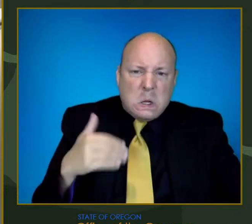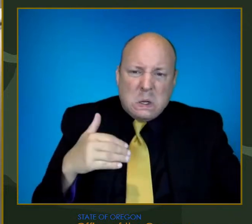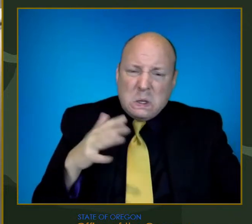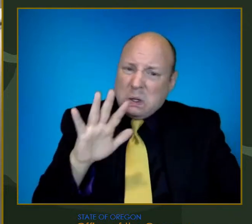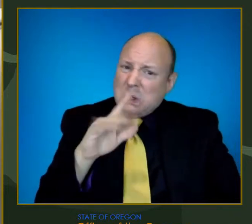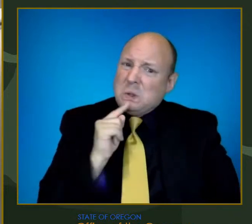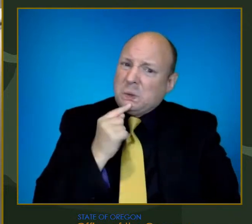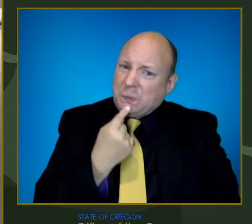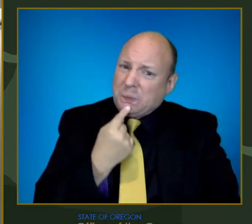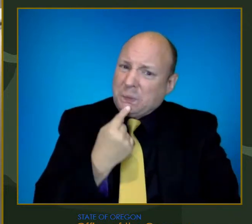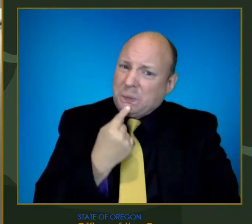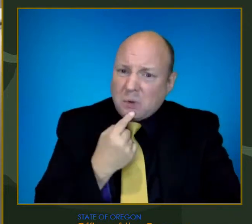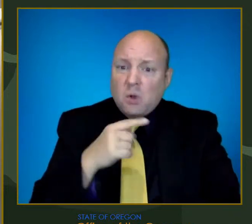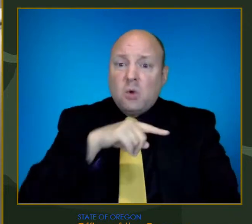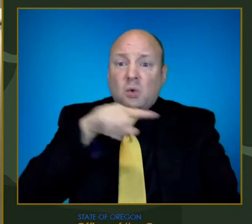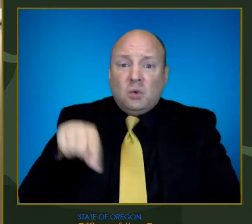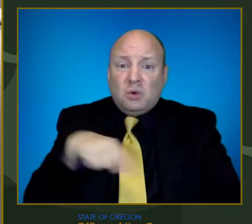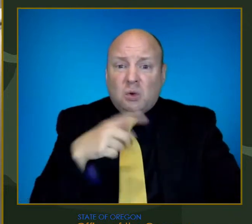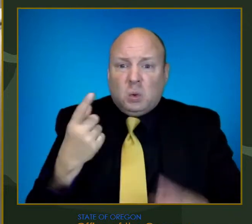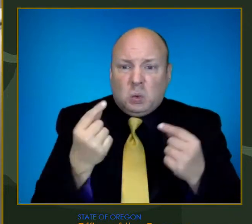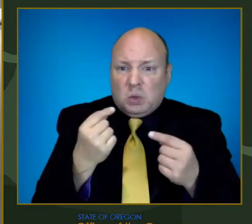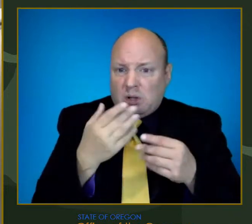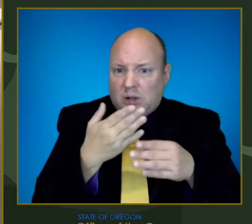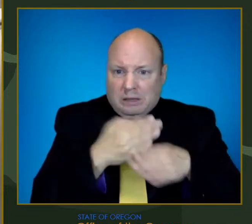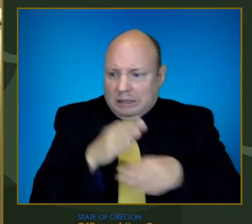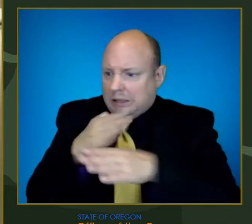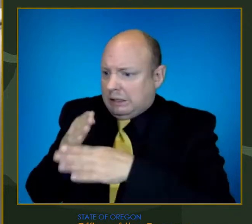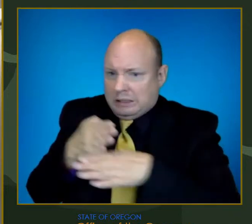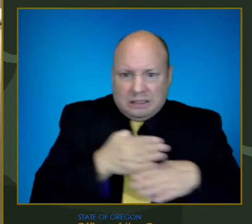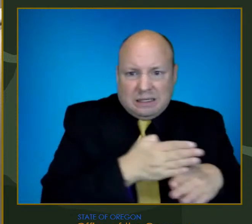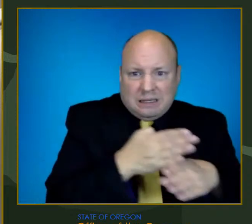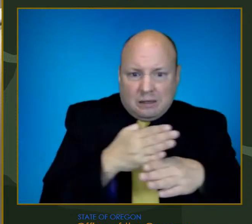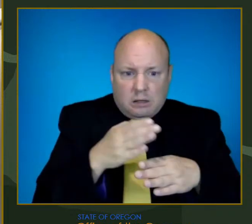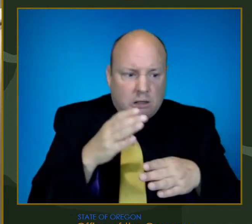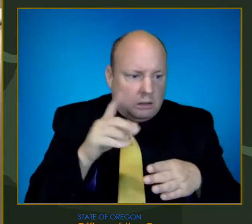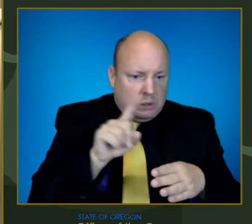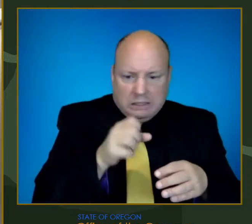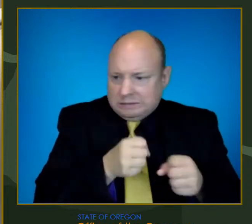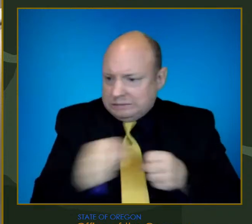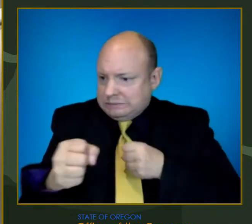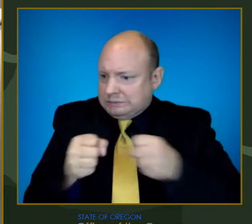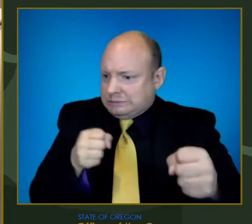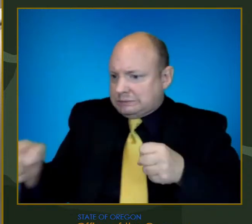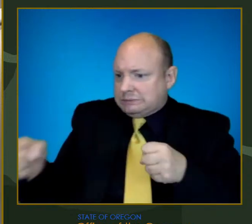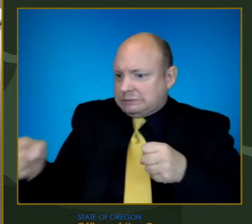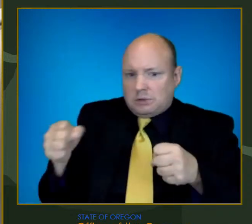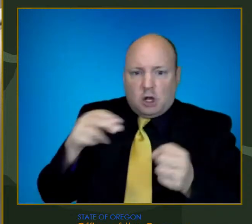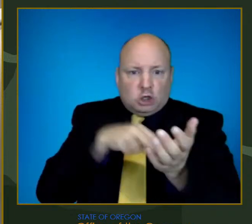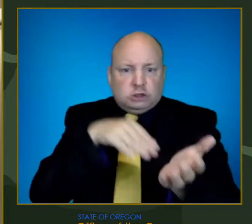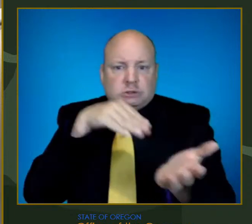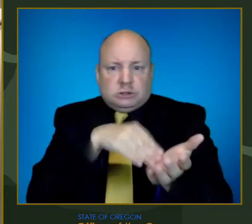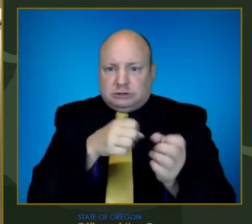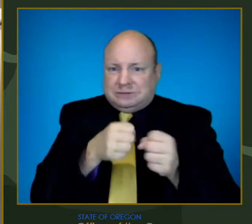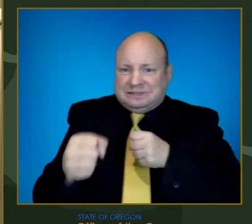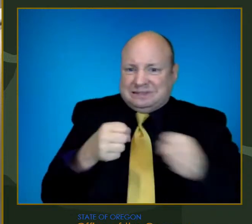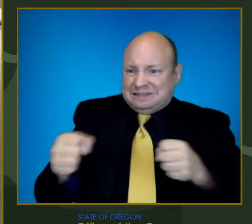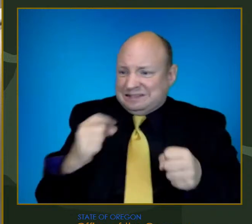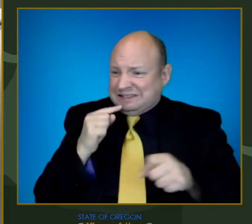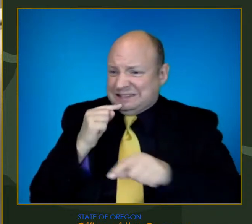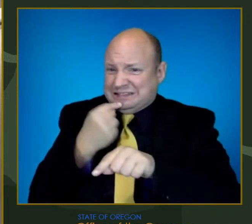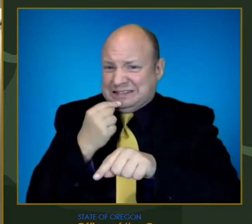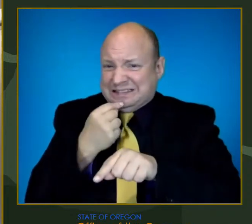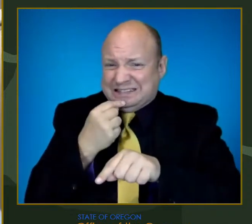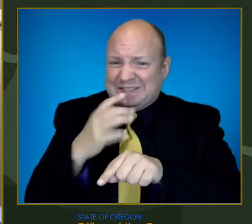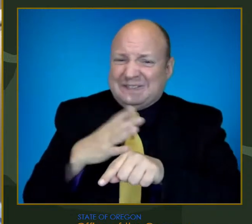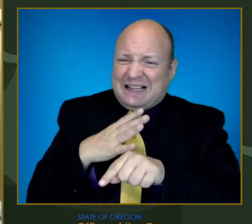care. Only patients that have the most severe needs for surgical care are getting that care in our hospitals today, and many,